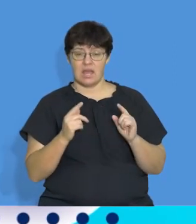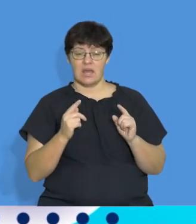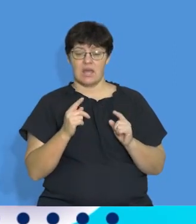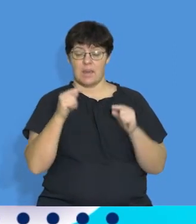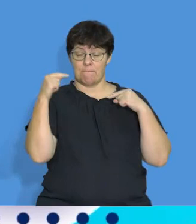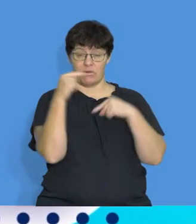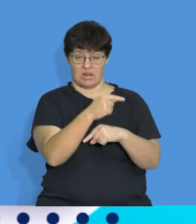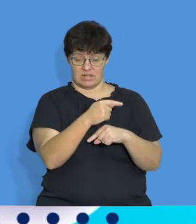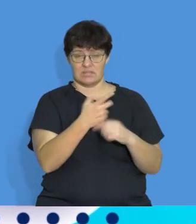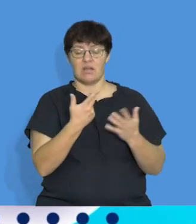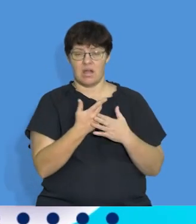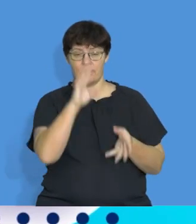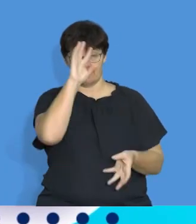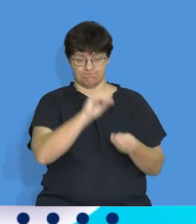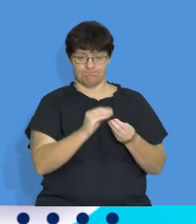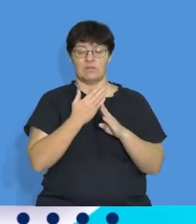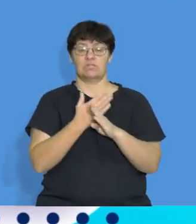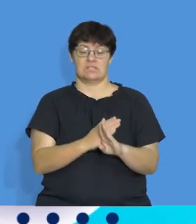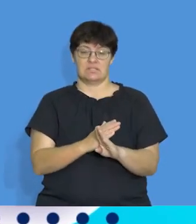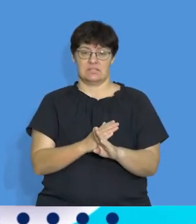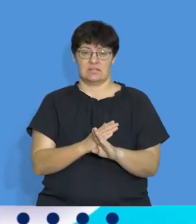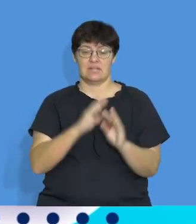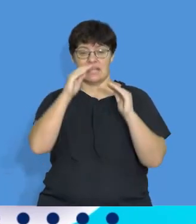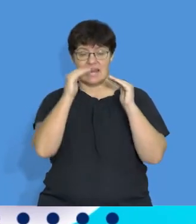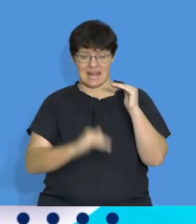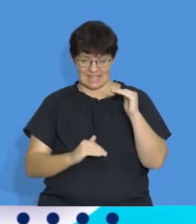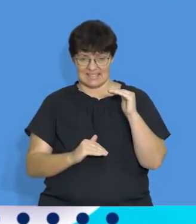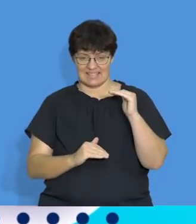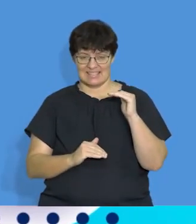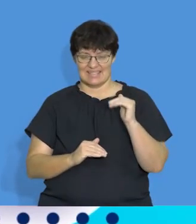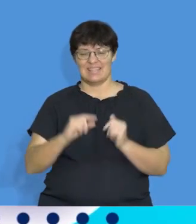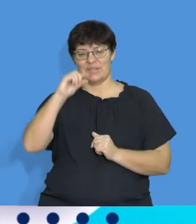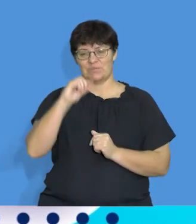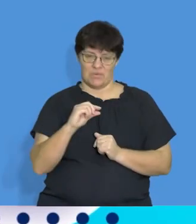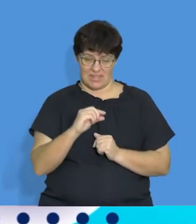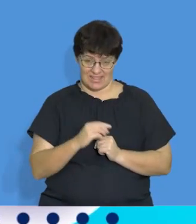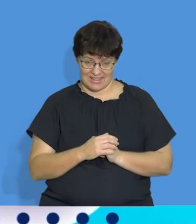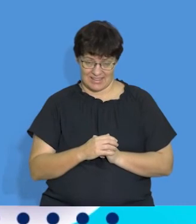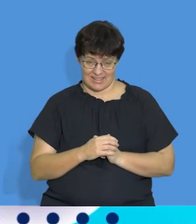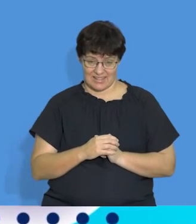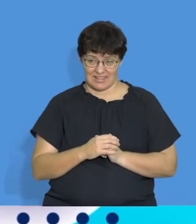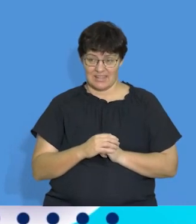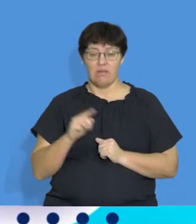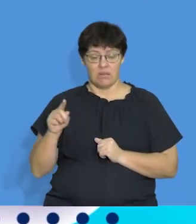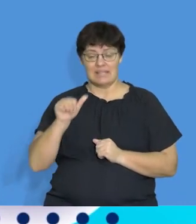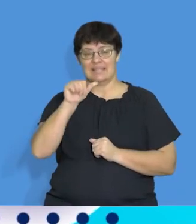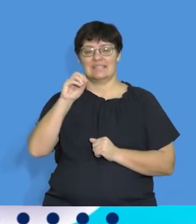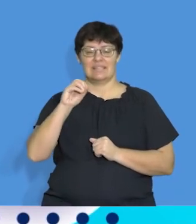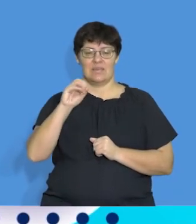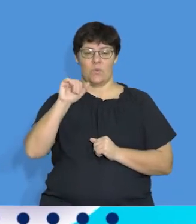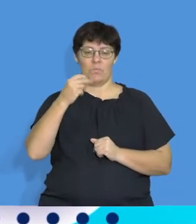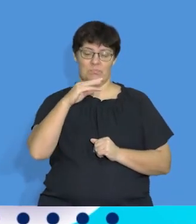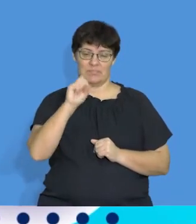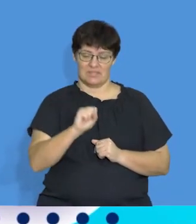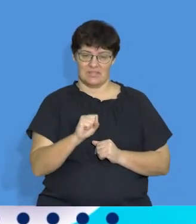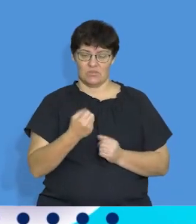effective or combined resistance is actually lesser than the smallest resistor. So the smallest resistor in this case is 60 ohms. So the effective